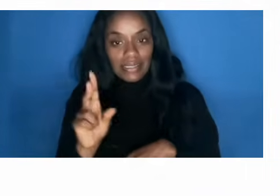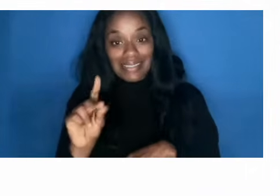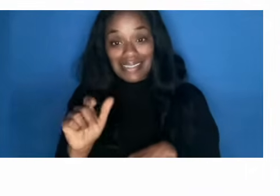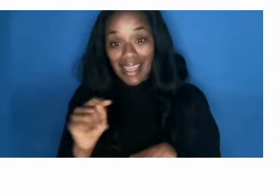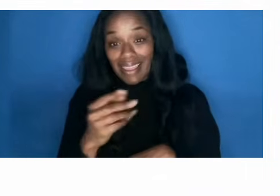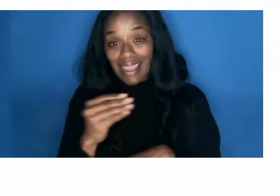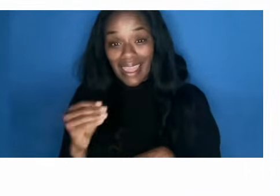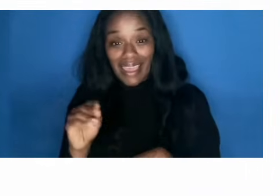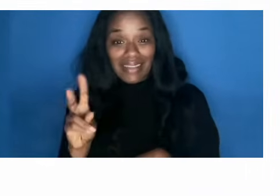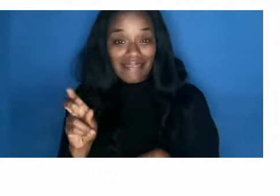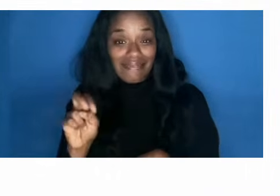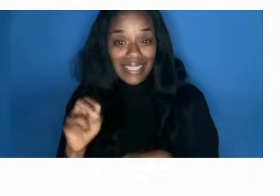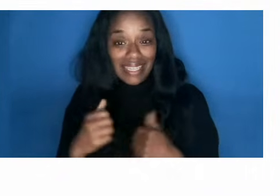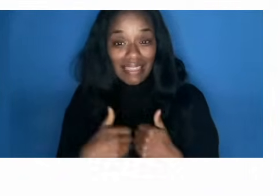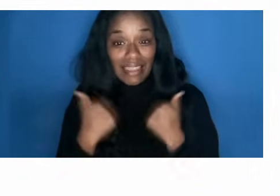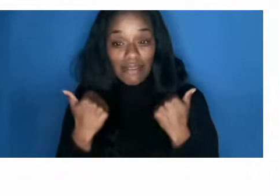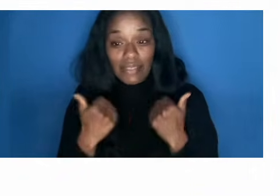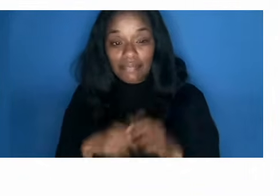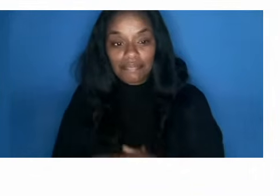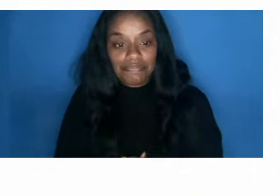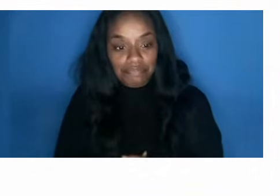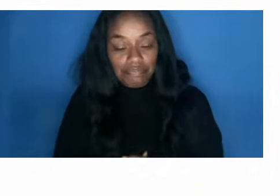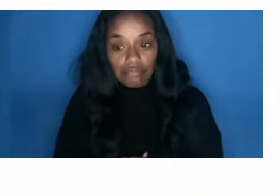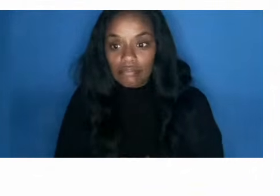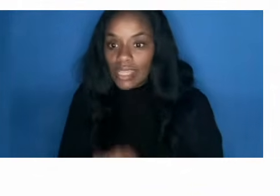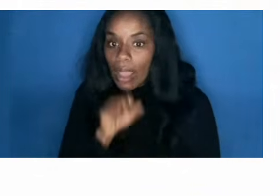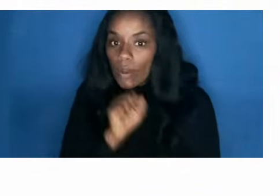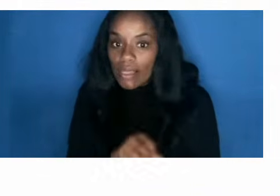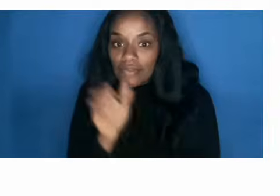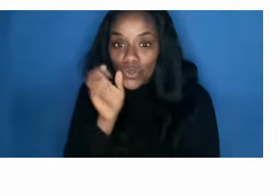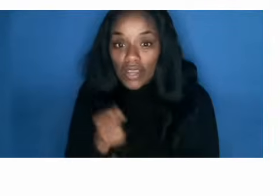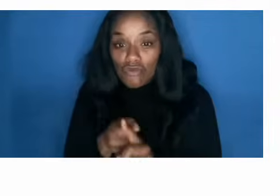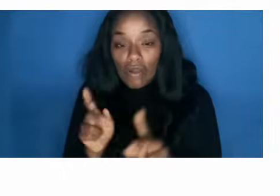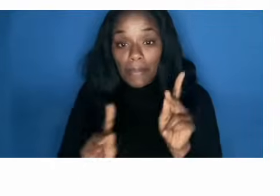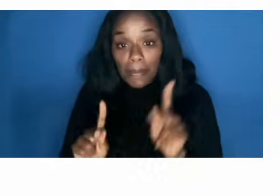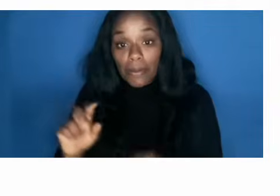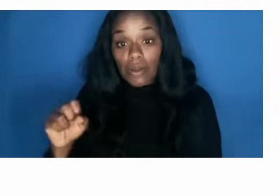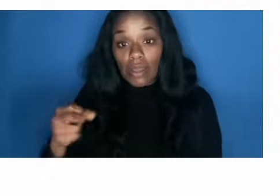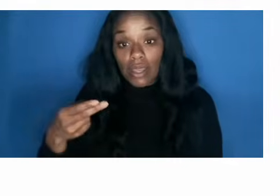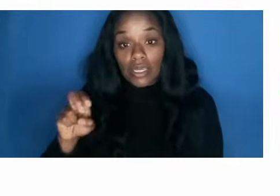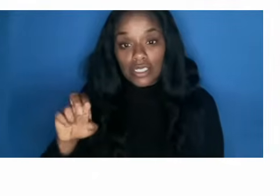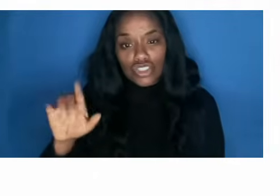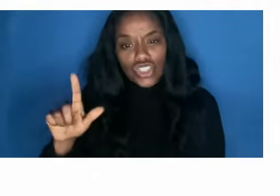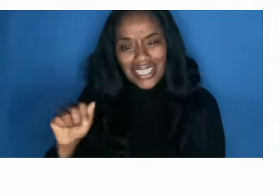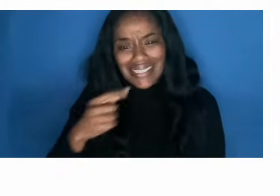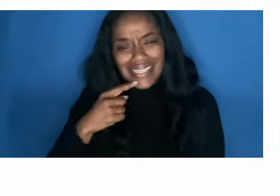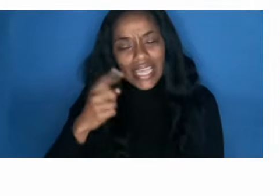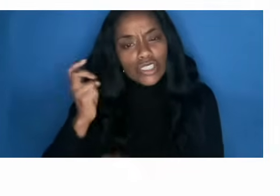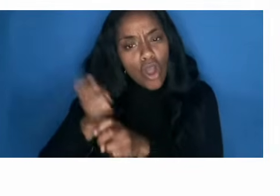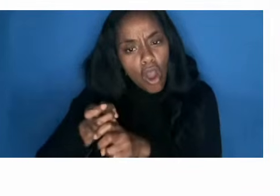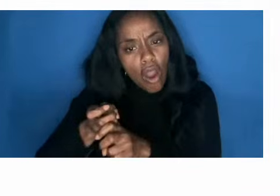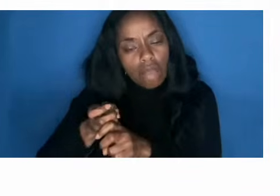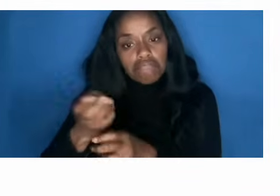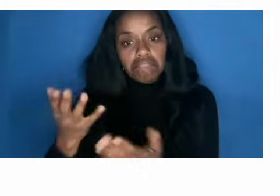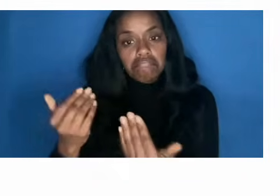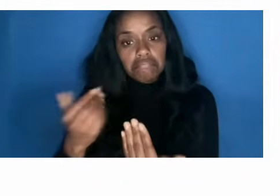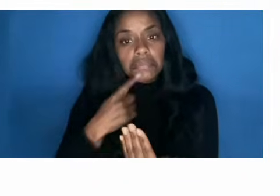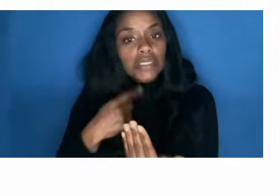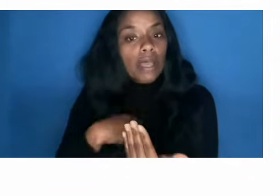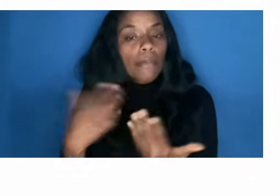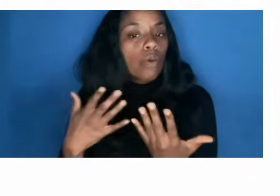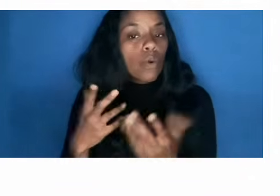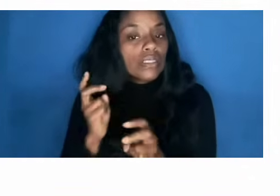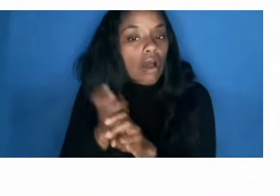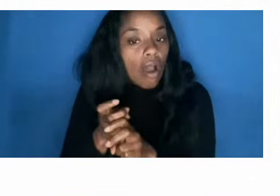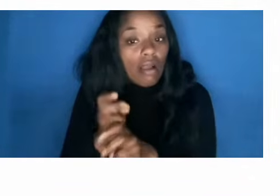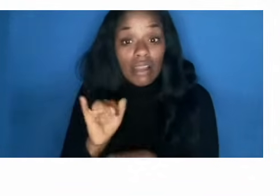And I would love to hear from folks, because I know Sheila shared that it's hard. What is hard? Like, if you are interested in going